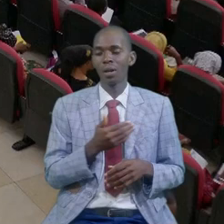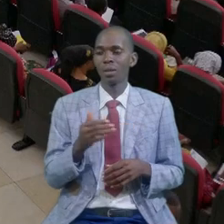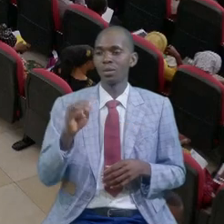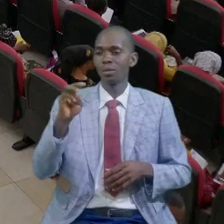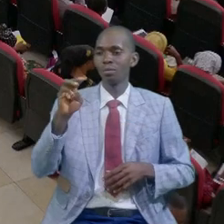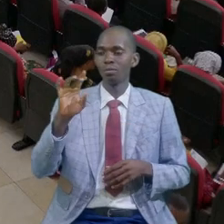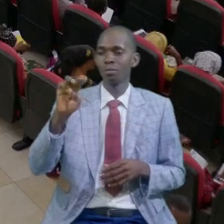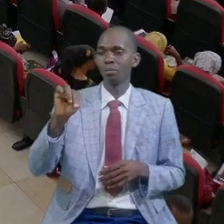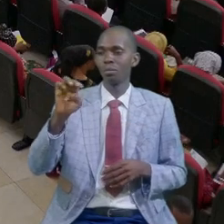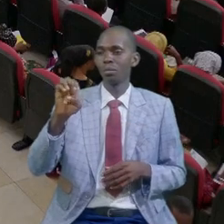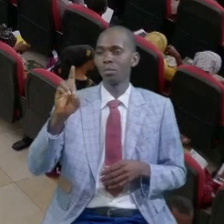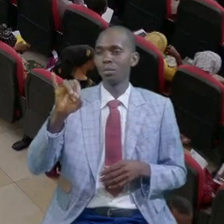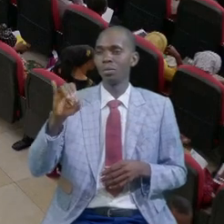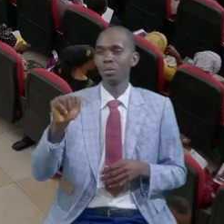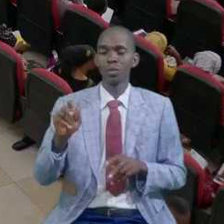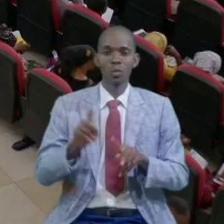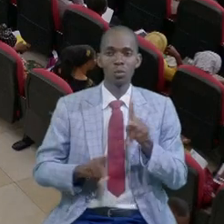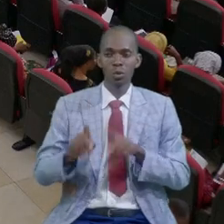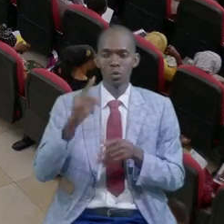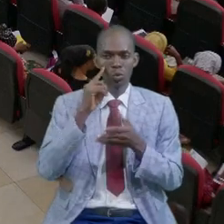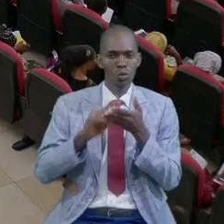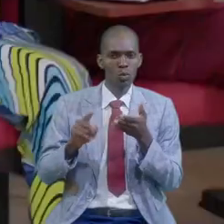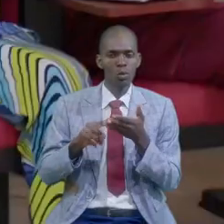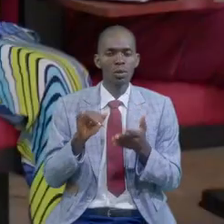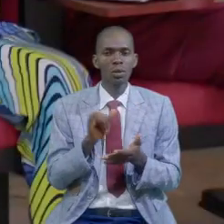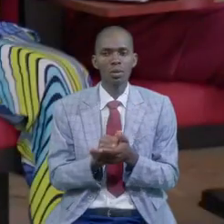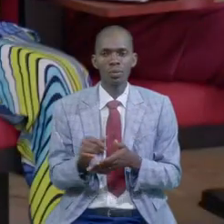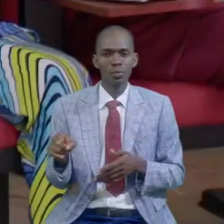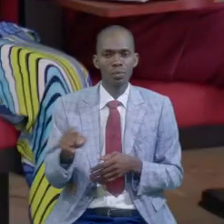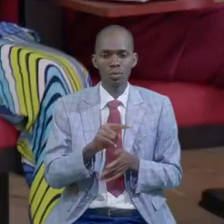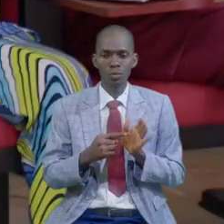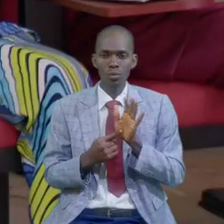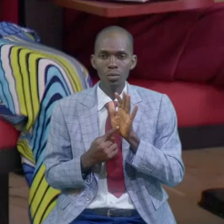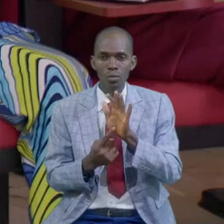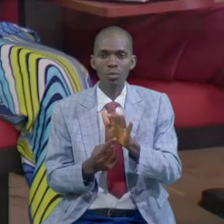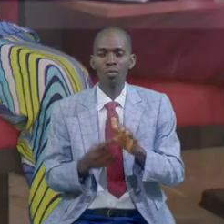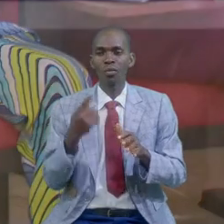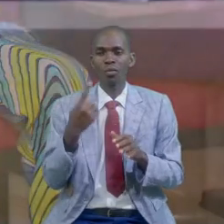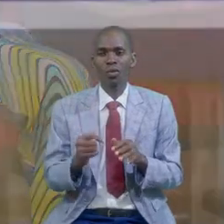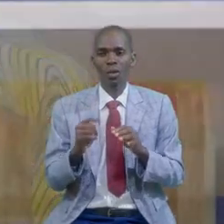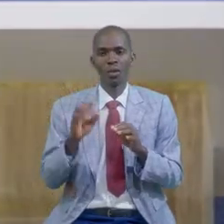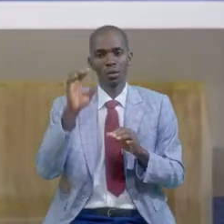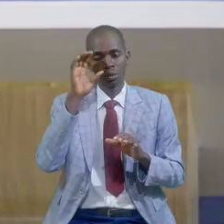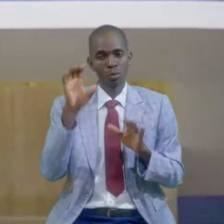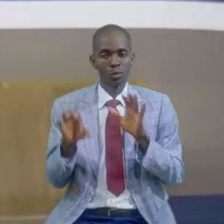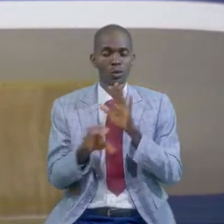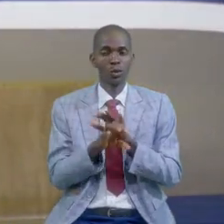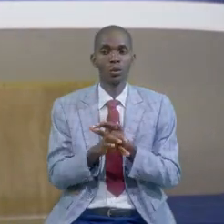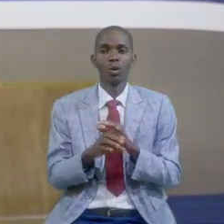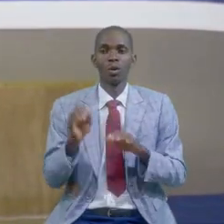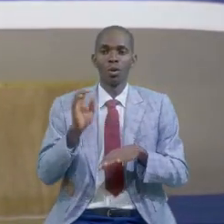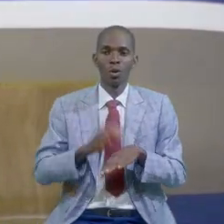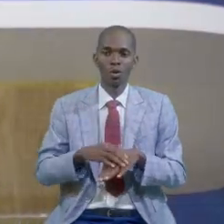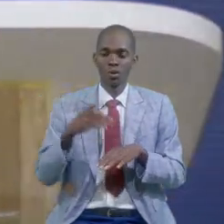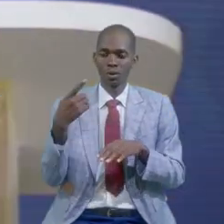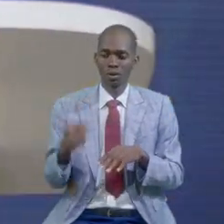that, you know, we're doing, they show the picture on the screen. And then sometimes that same